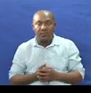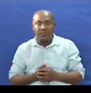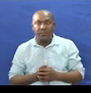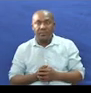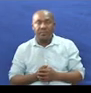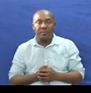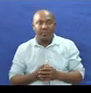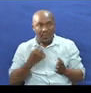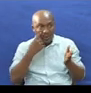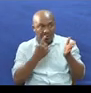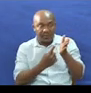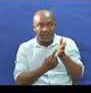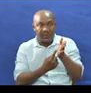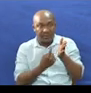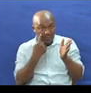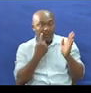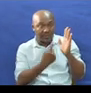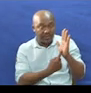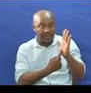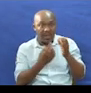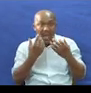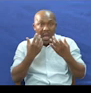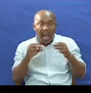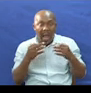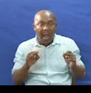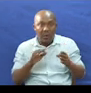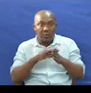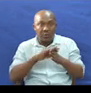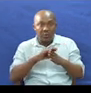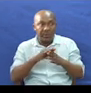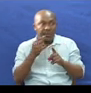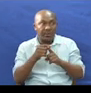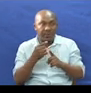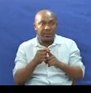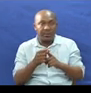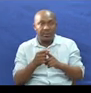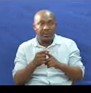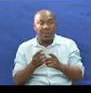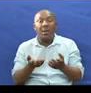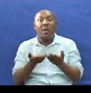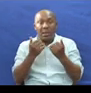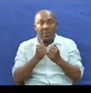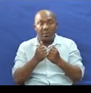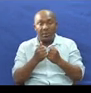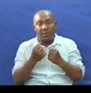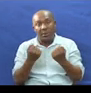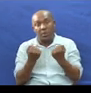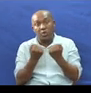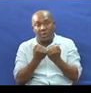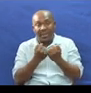We have seen how to use the words in sentences. Now, can you construct sentences